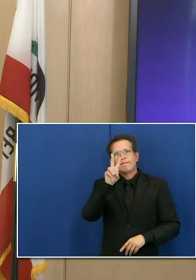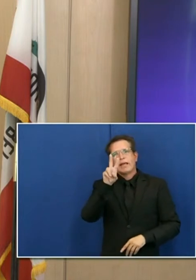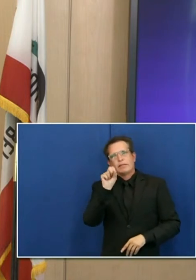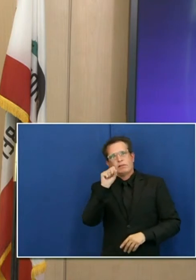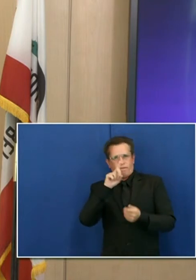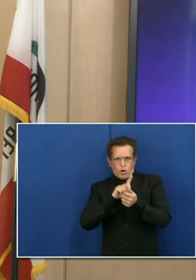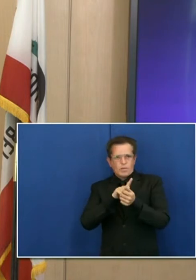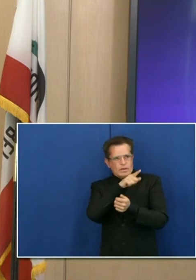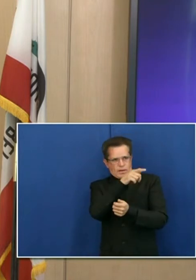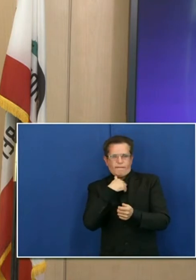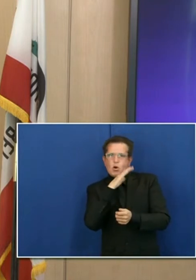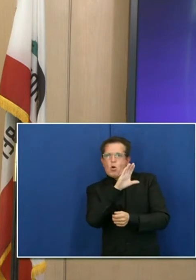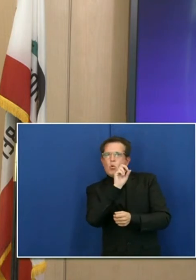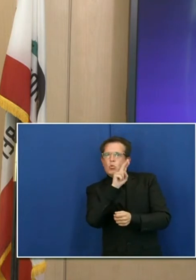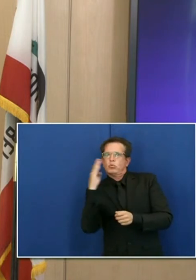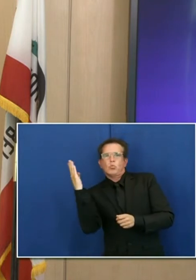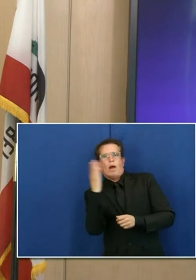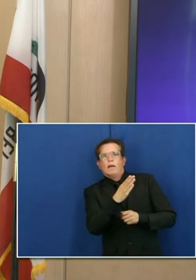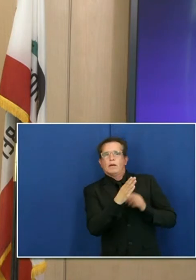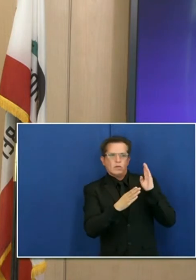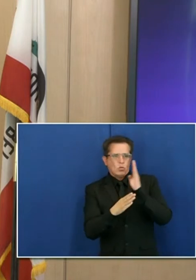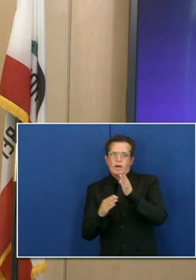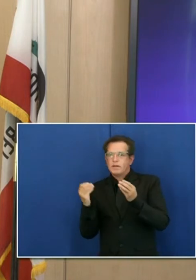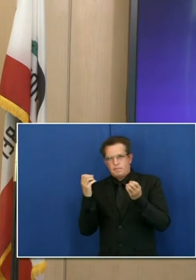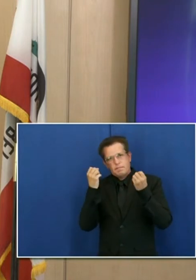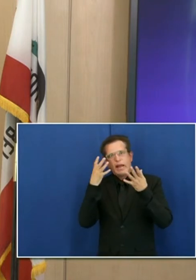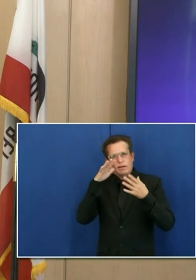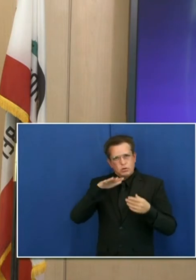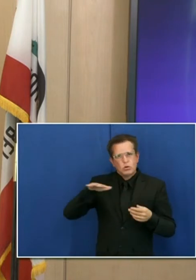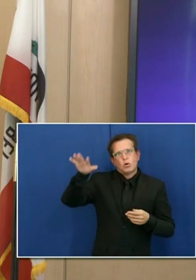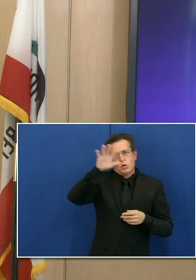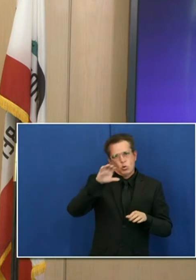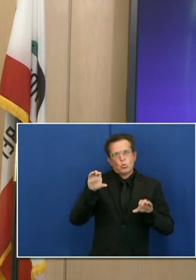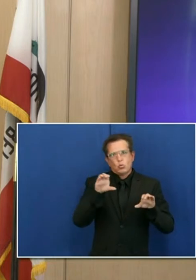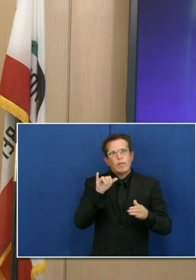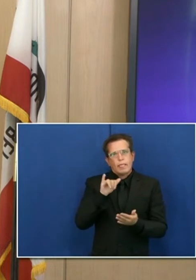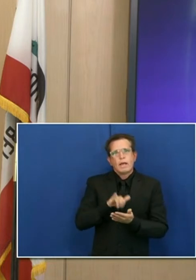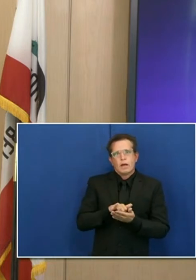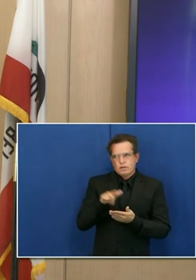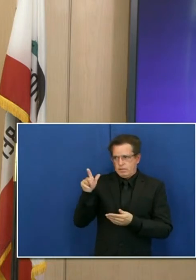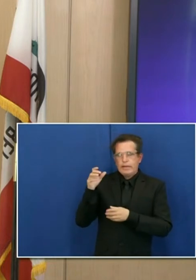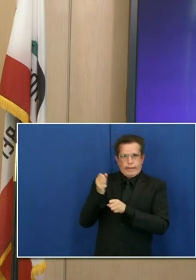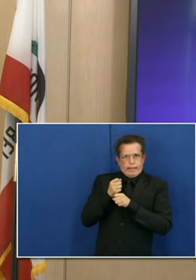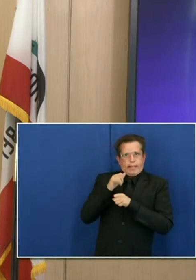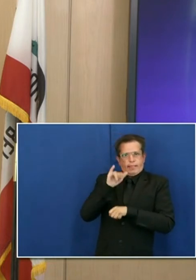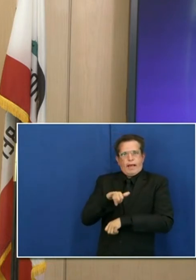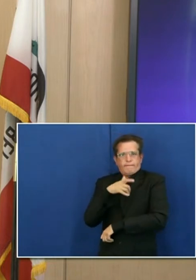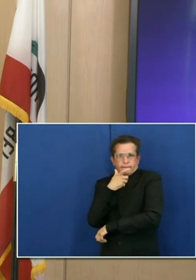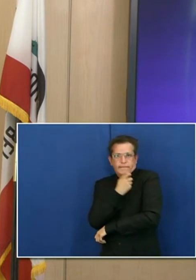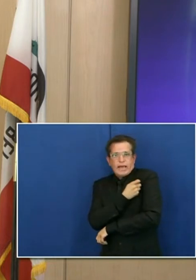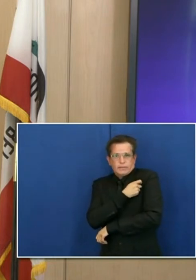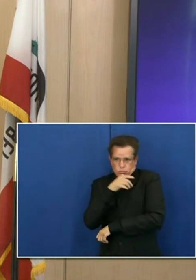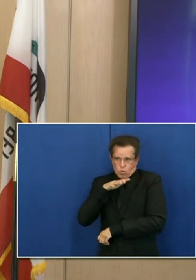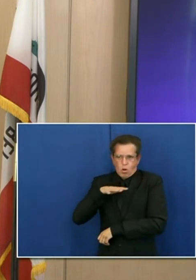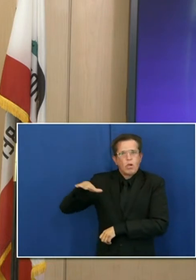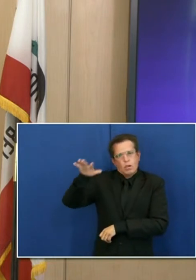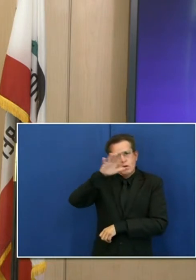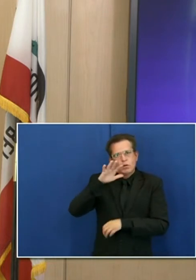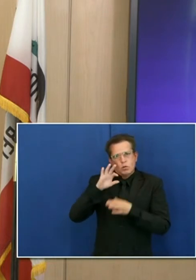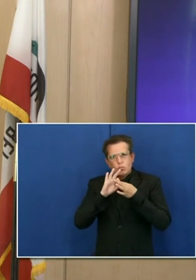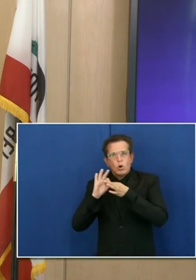them direct. There are a number of entities that do this, and while we all, in the County of San Diego as well, and while we all work